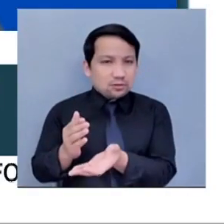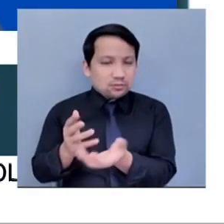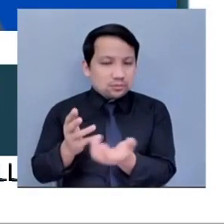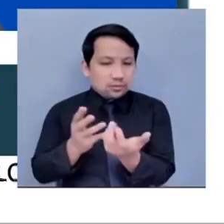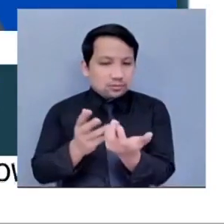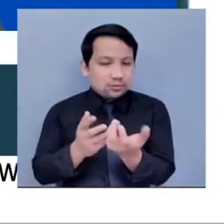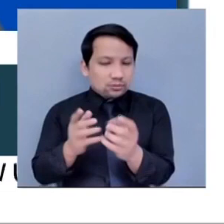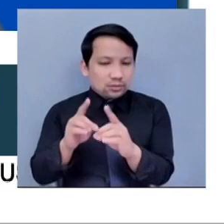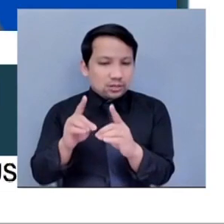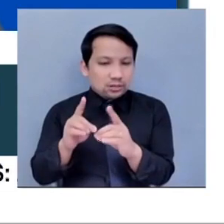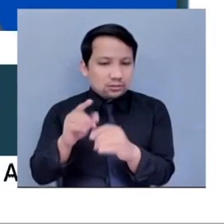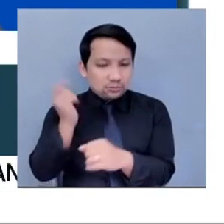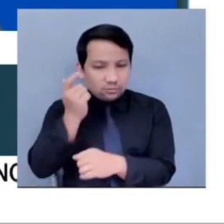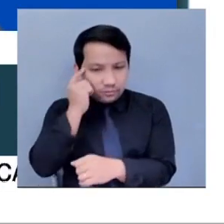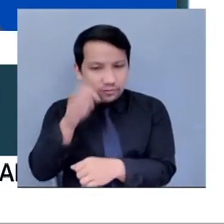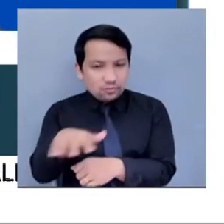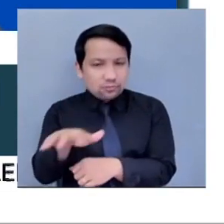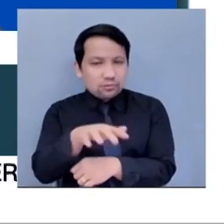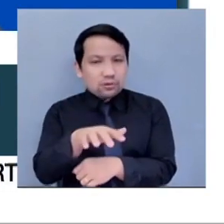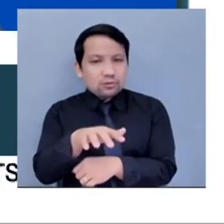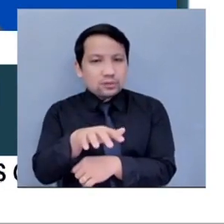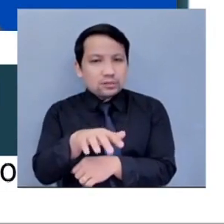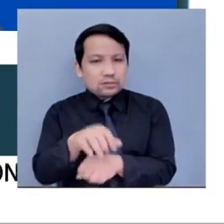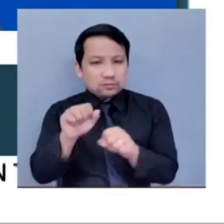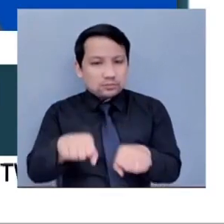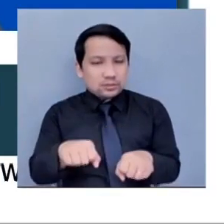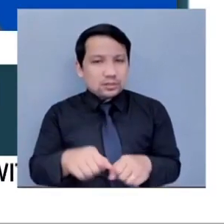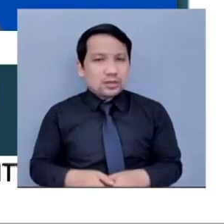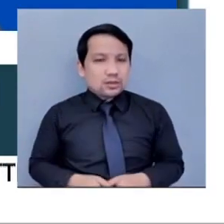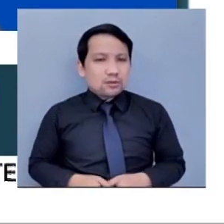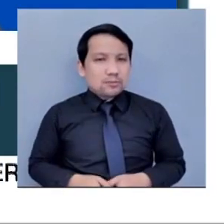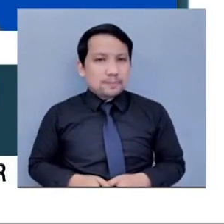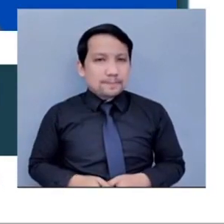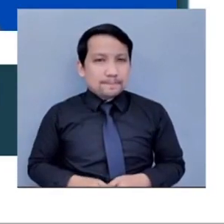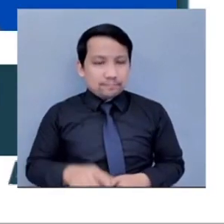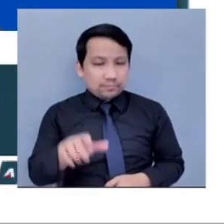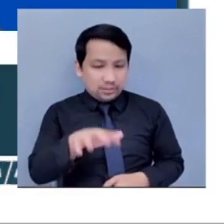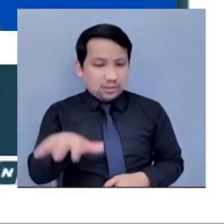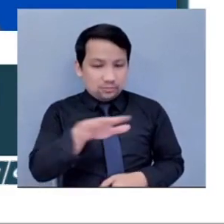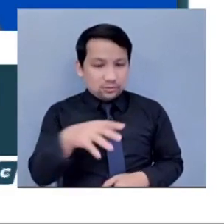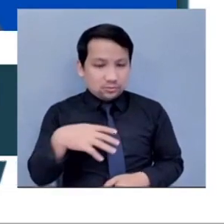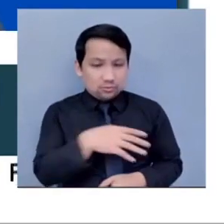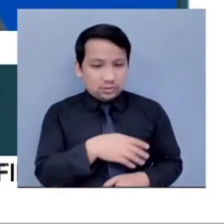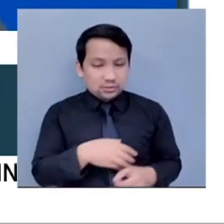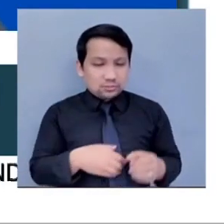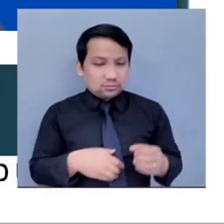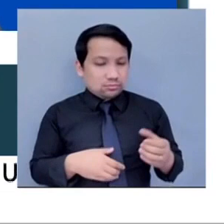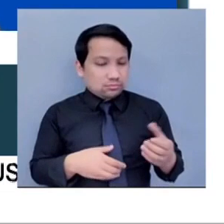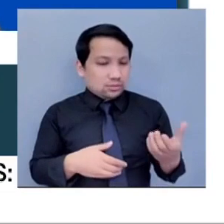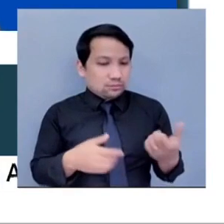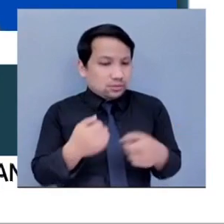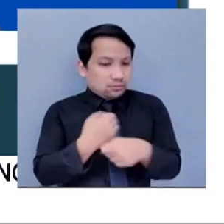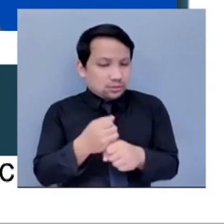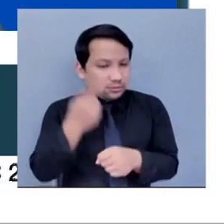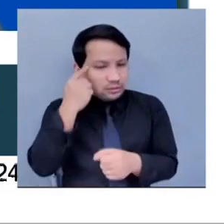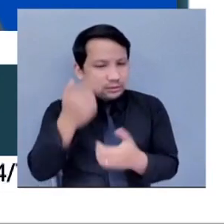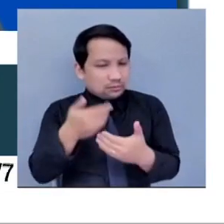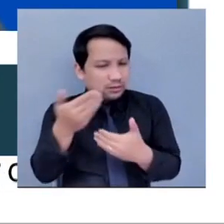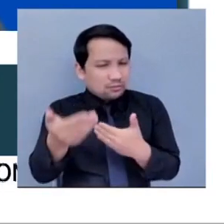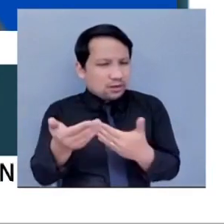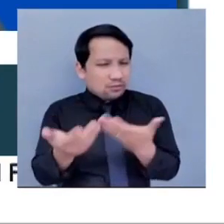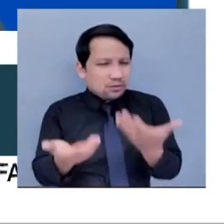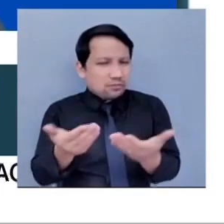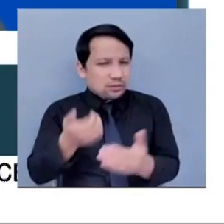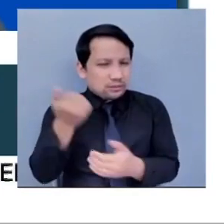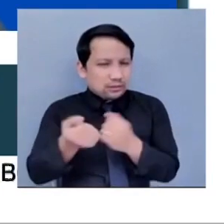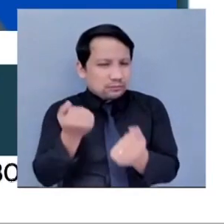being already gaining ground in the lower house at the very least. So in the coming year, let's